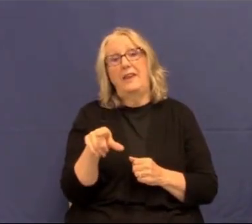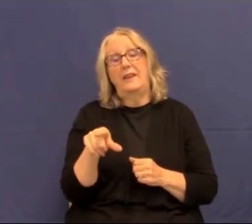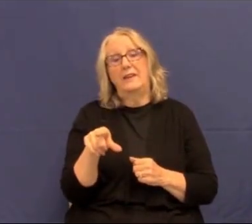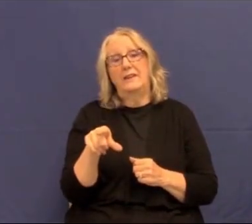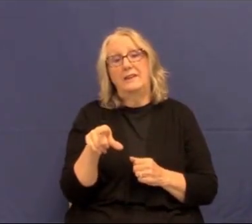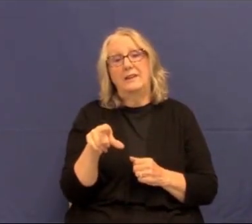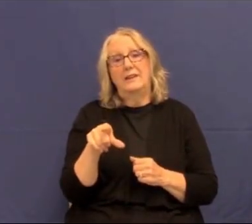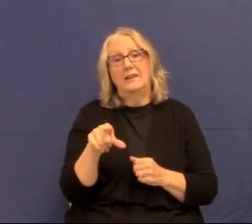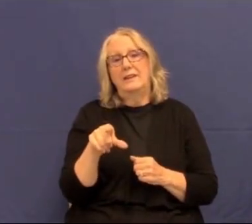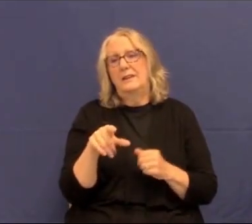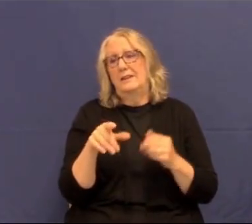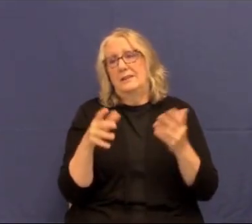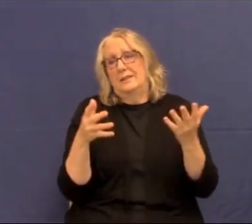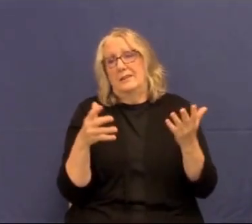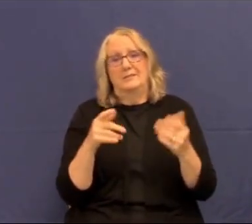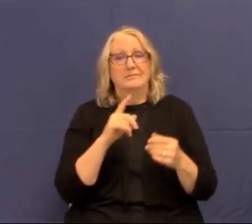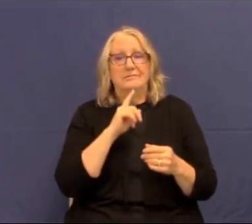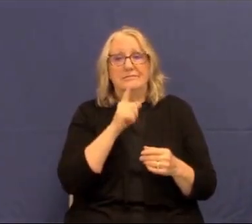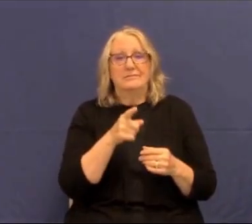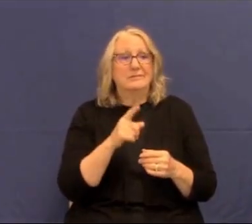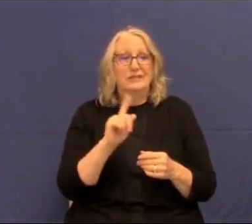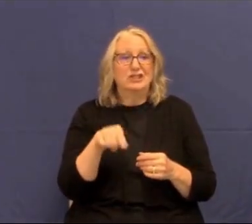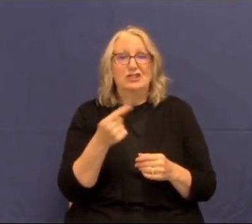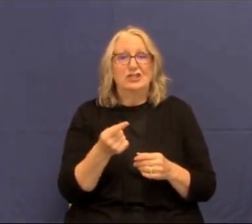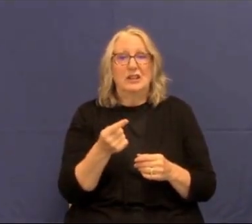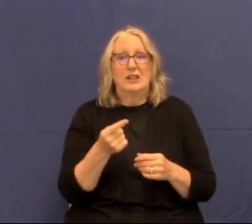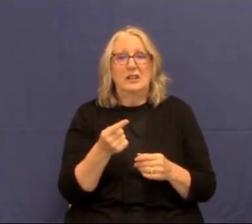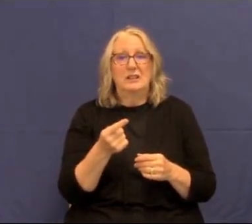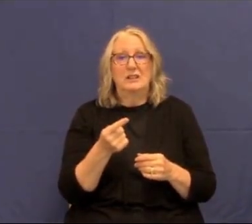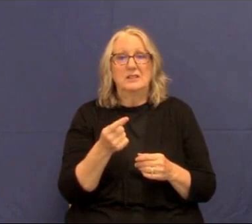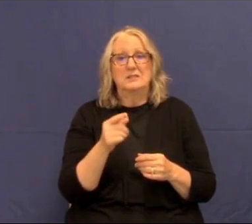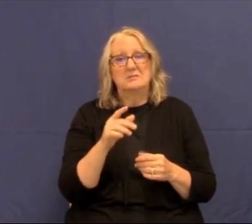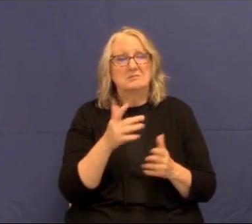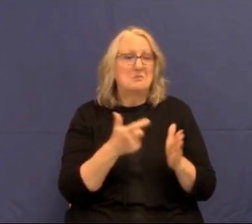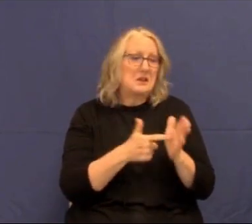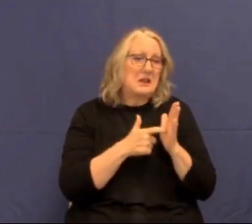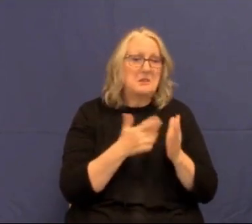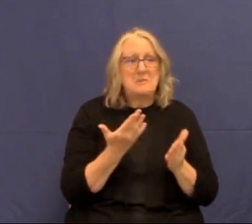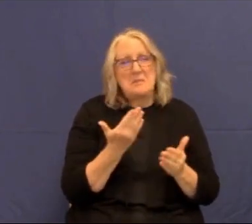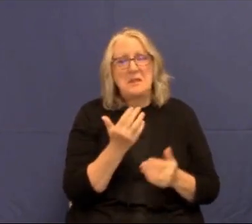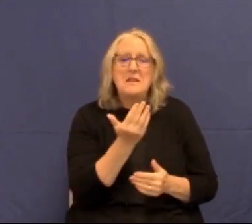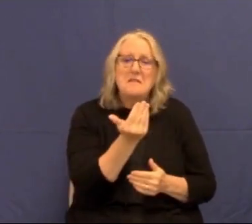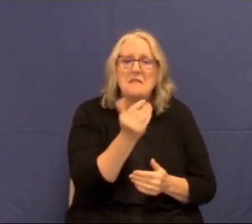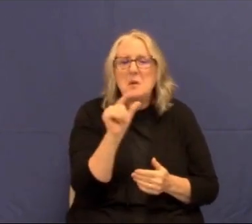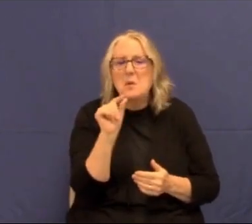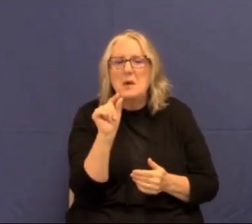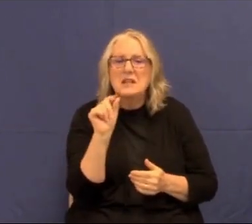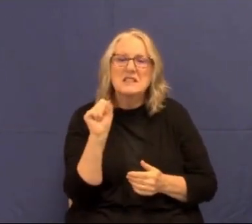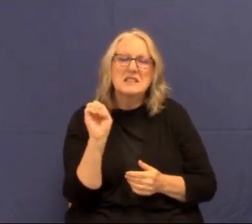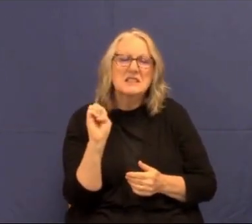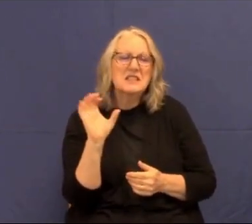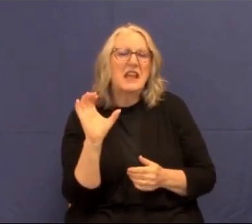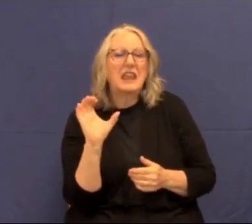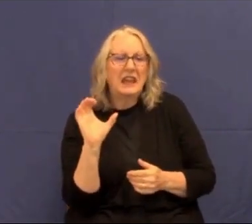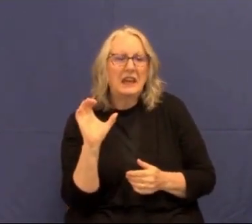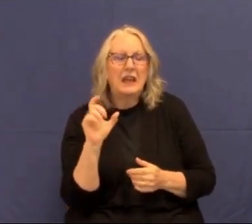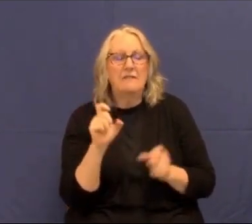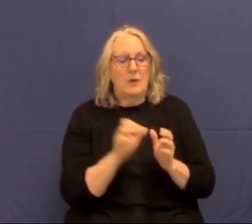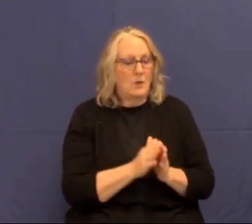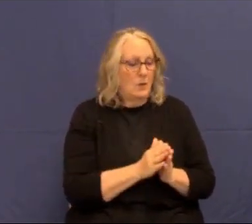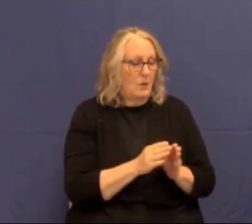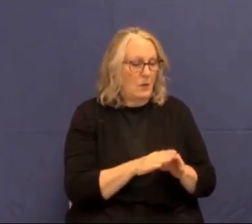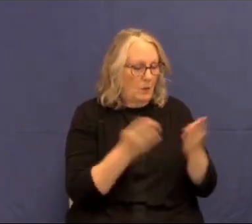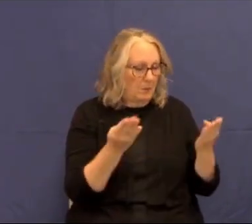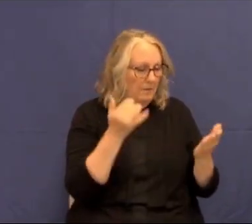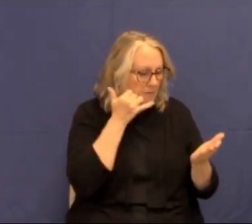and that's like logistically, basically, it just takes me approximately about, I would say 15, 20 seconds. I basically